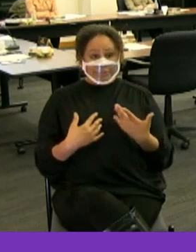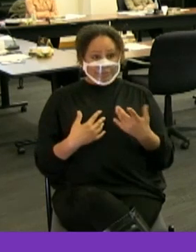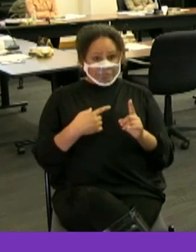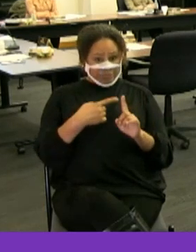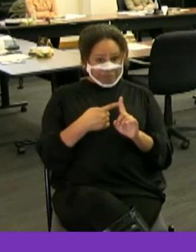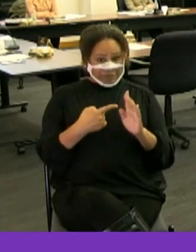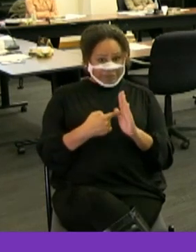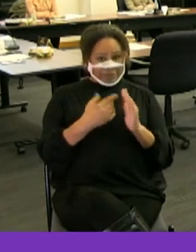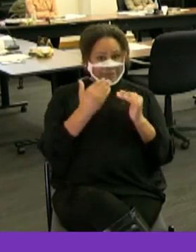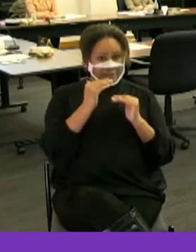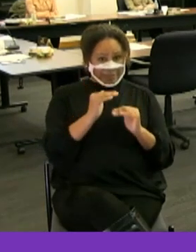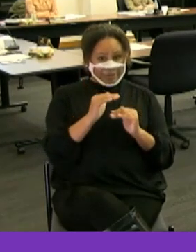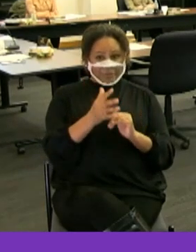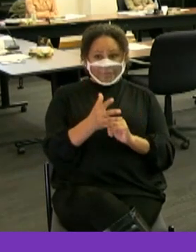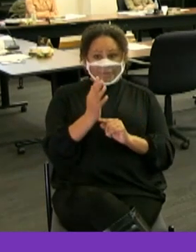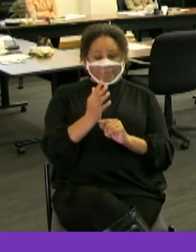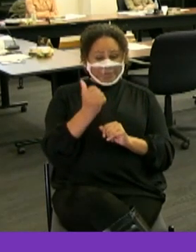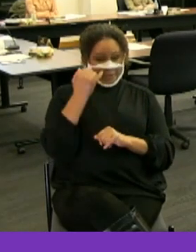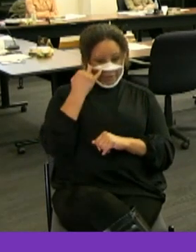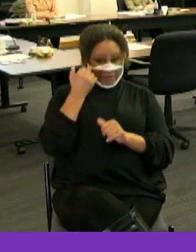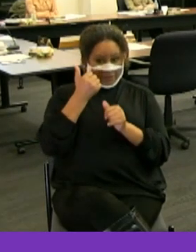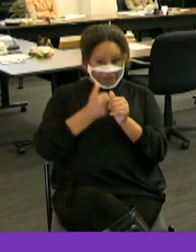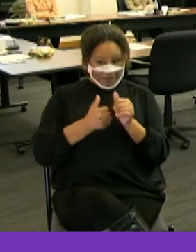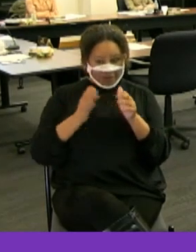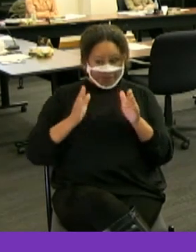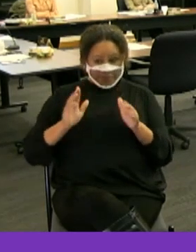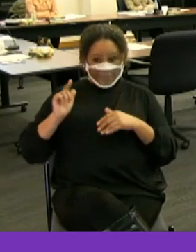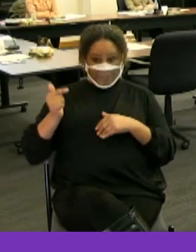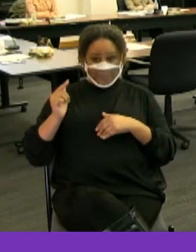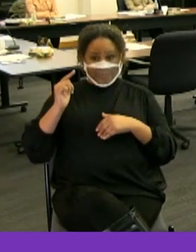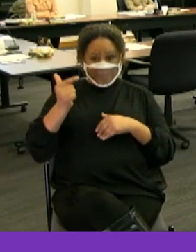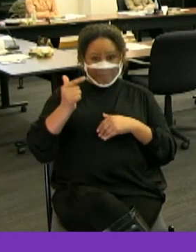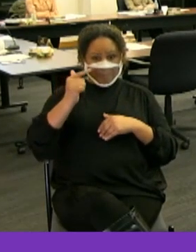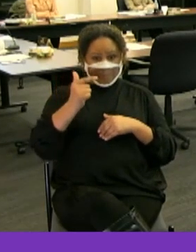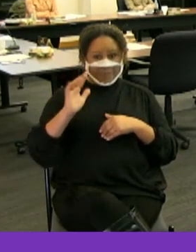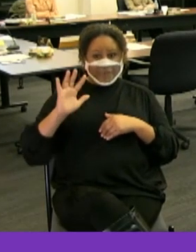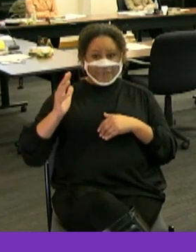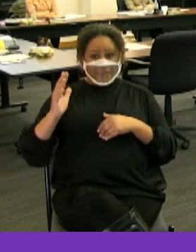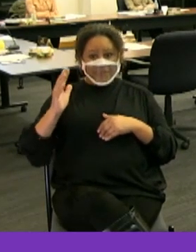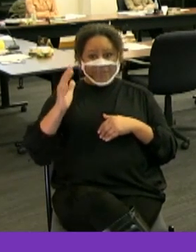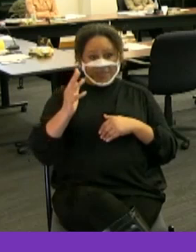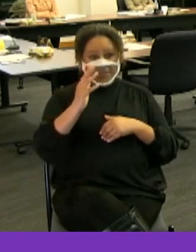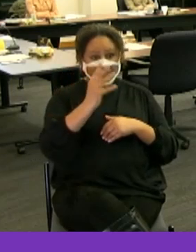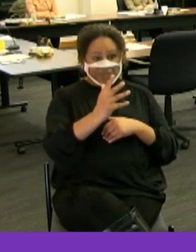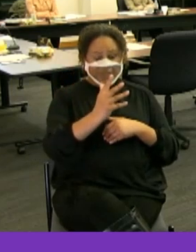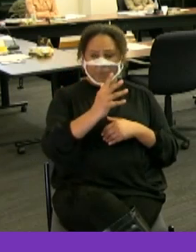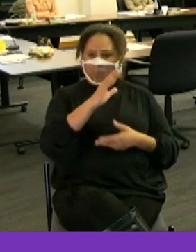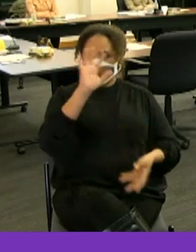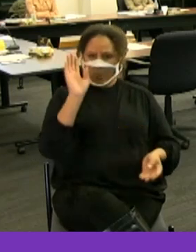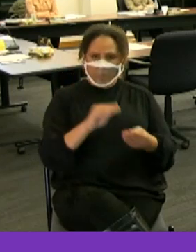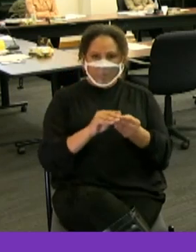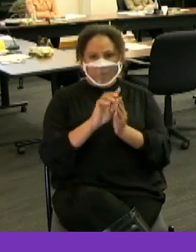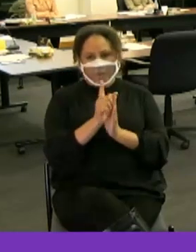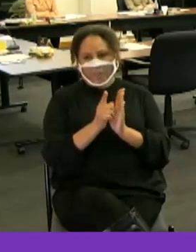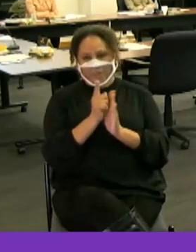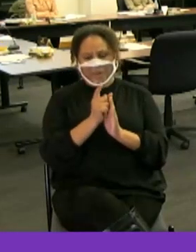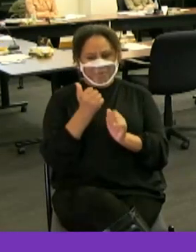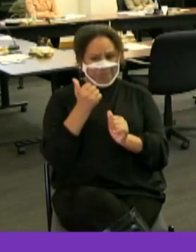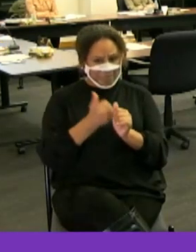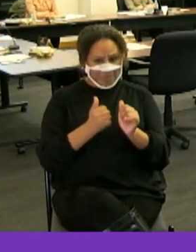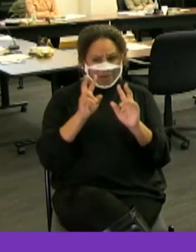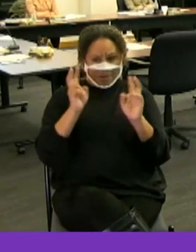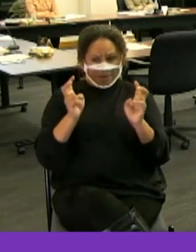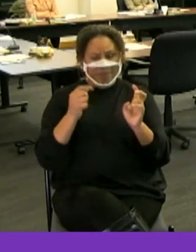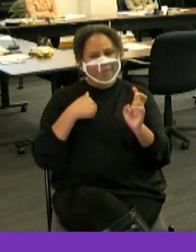trustee, if every single trustee utilized their time, we would still be at an hour per topic. But I just feel like this would at least keep